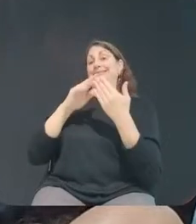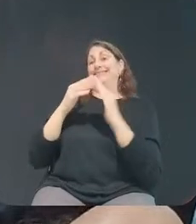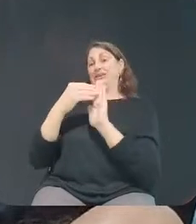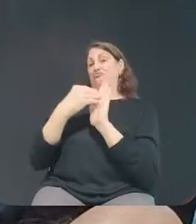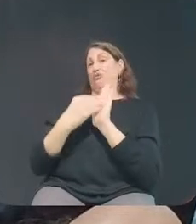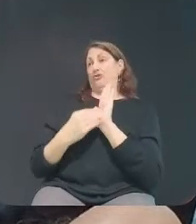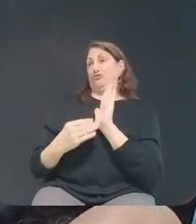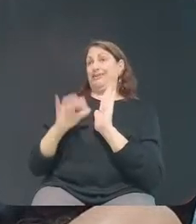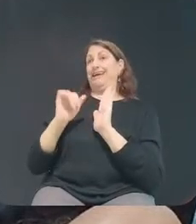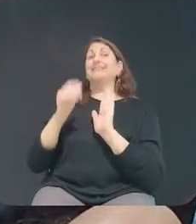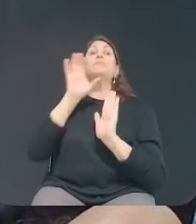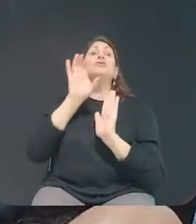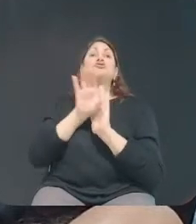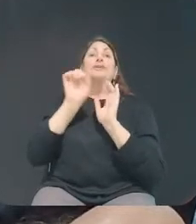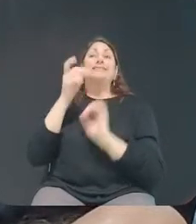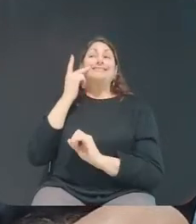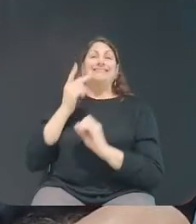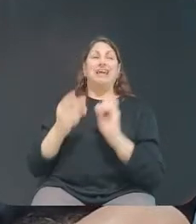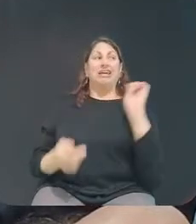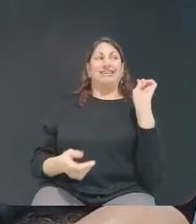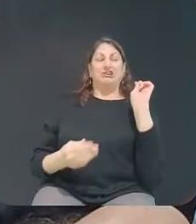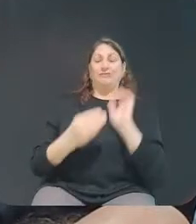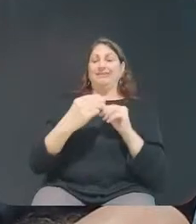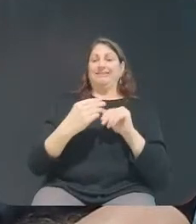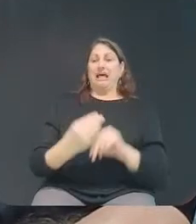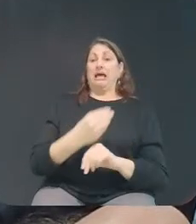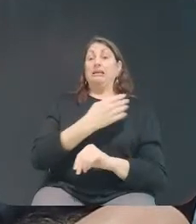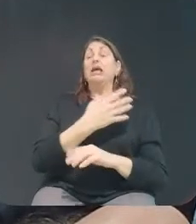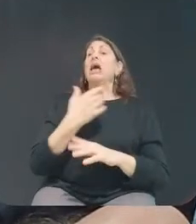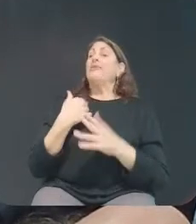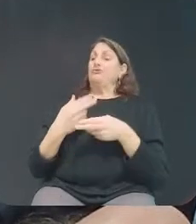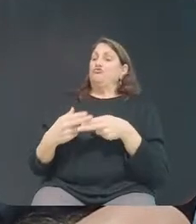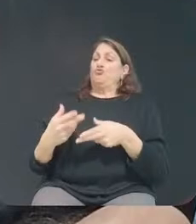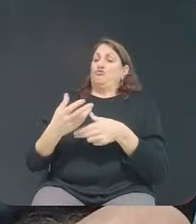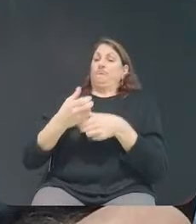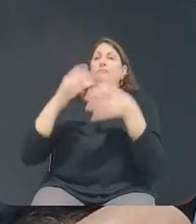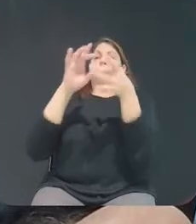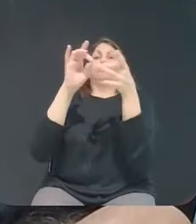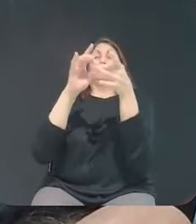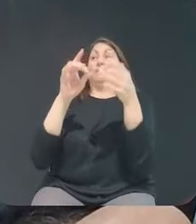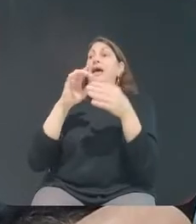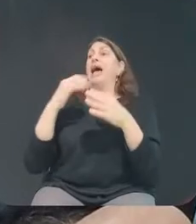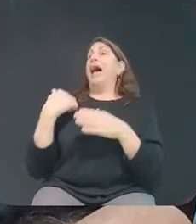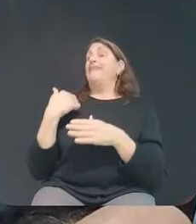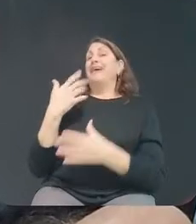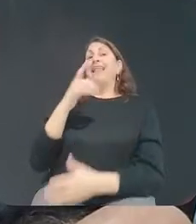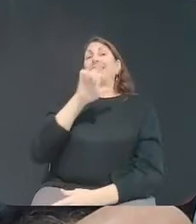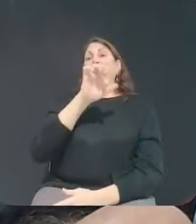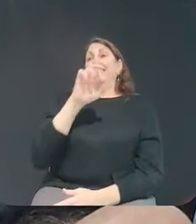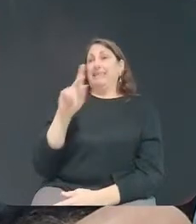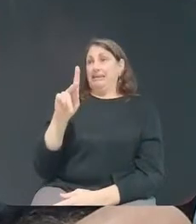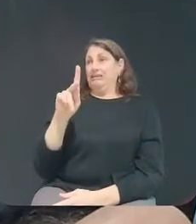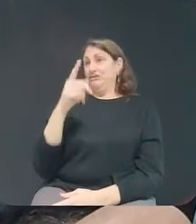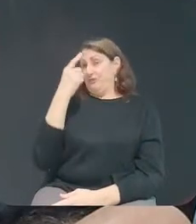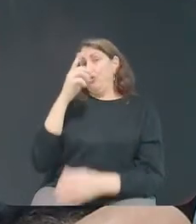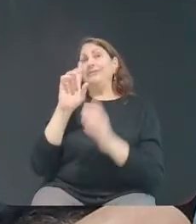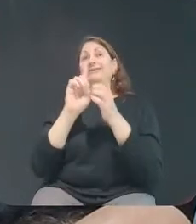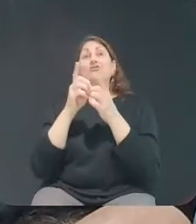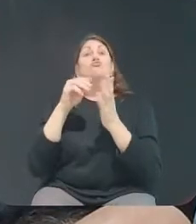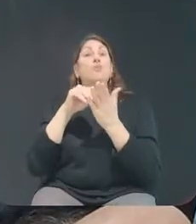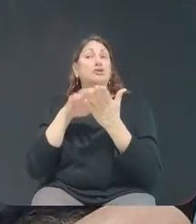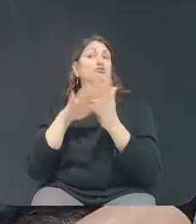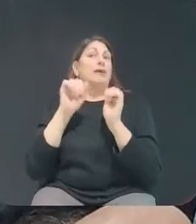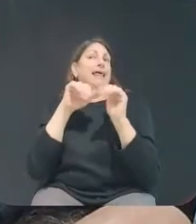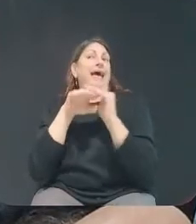on the slide there. It has brief narrative and includes links to digitized records, and you can access it from anywhere. It